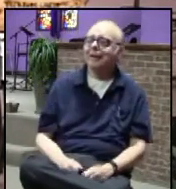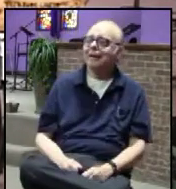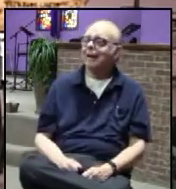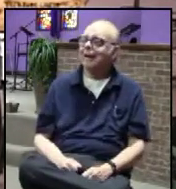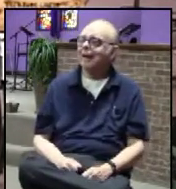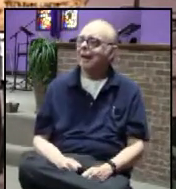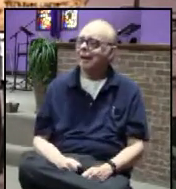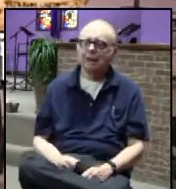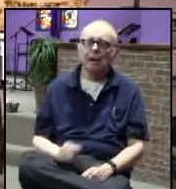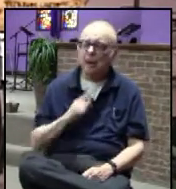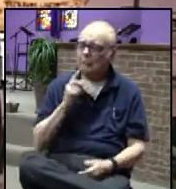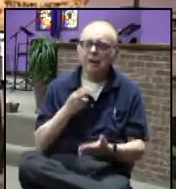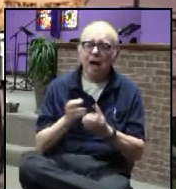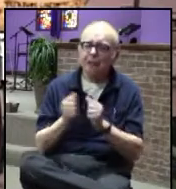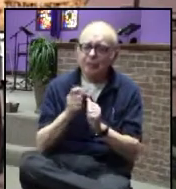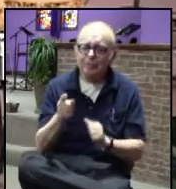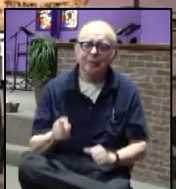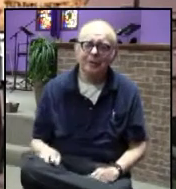I'm just being honest.